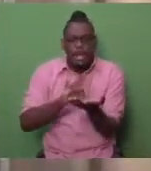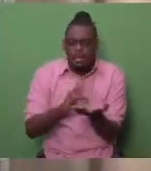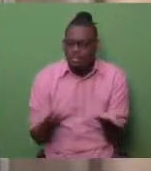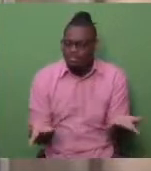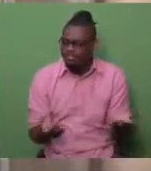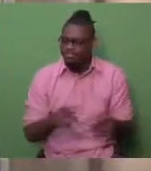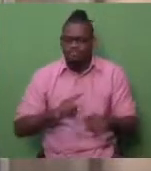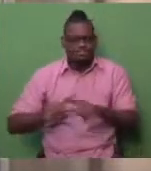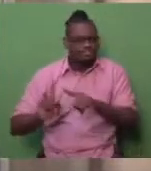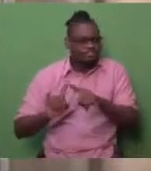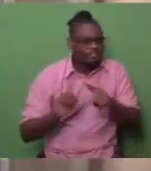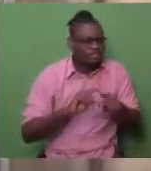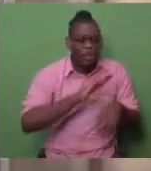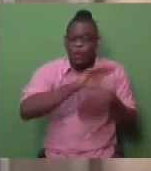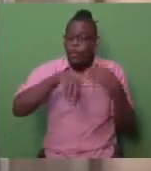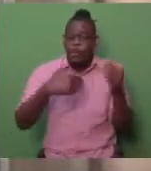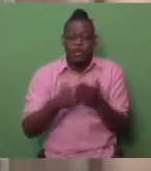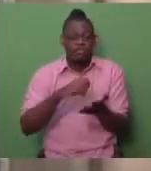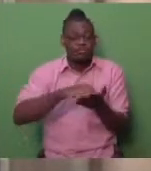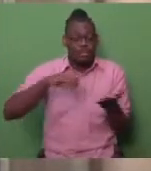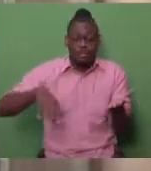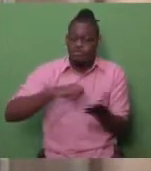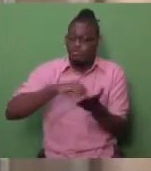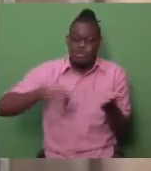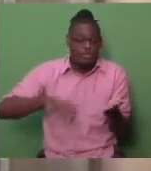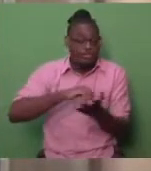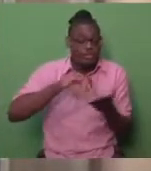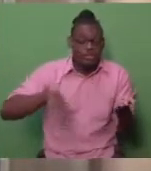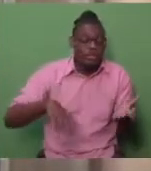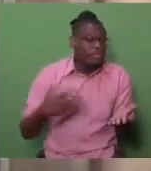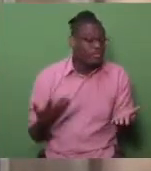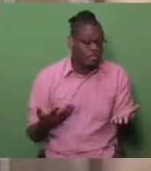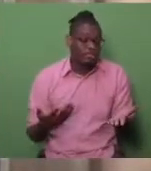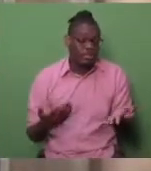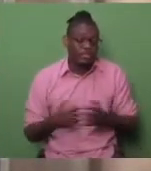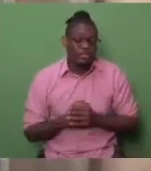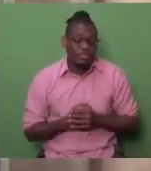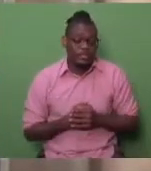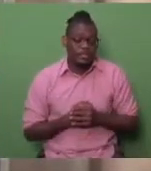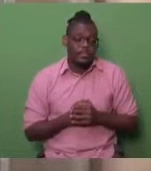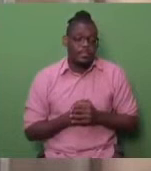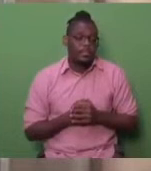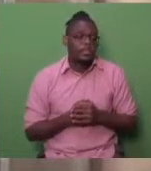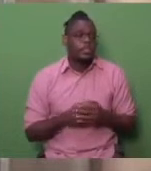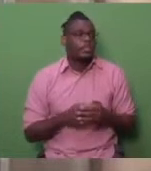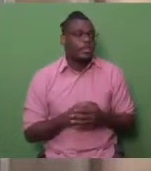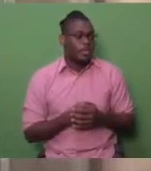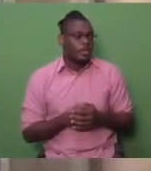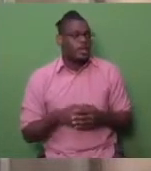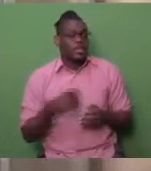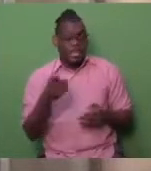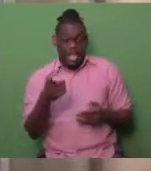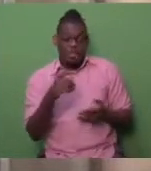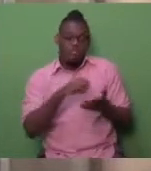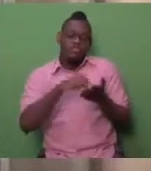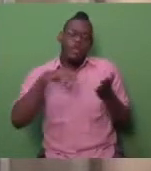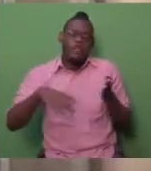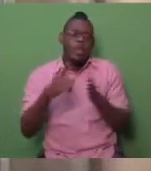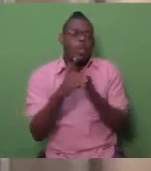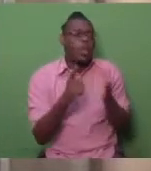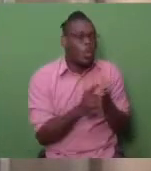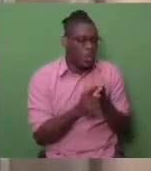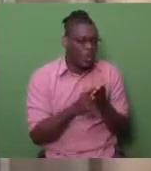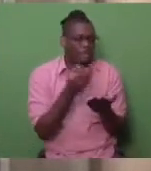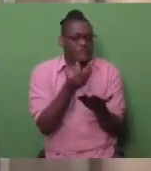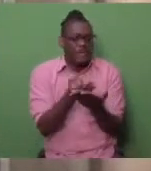somewhere with medical services too. The removal of legal fees is particularly disconcerting, given the recent